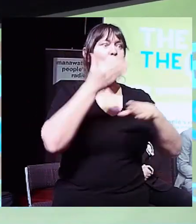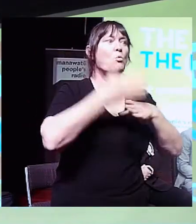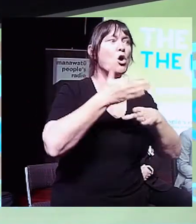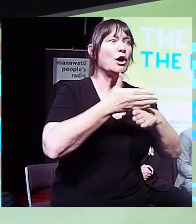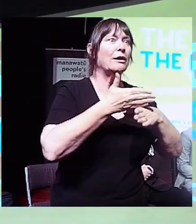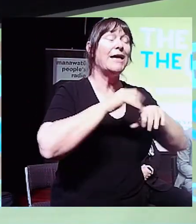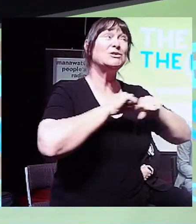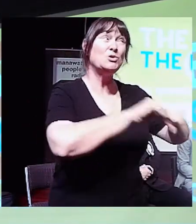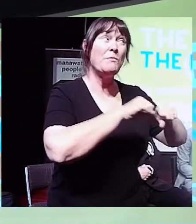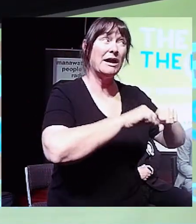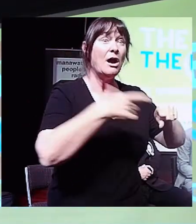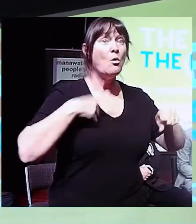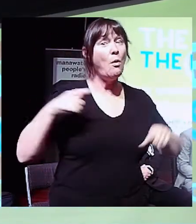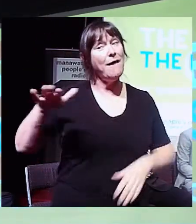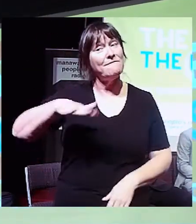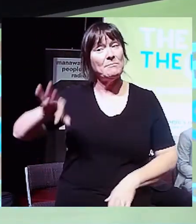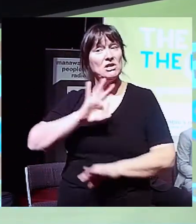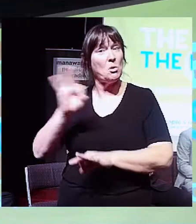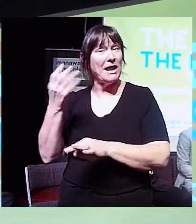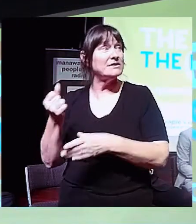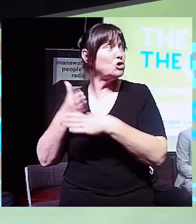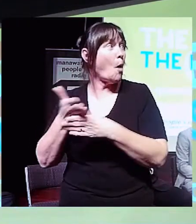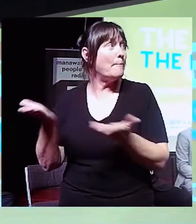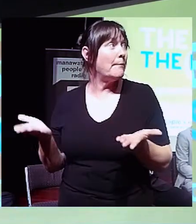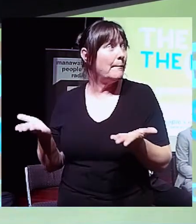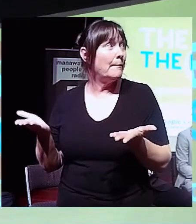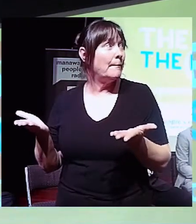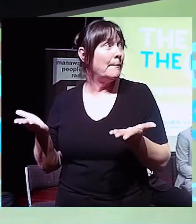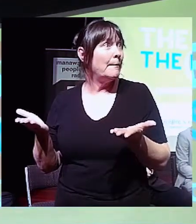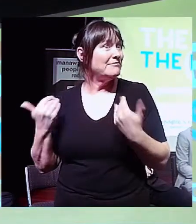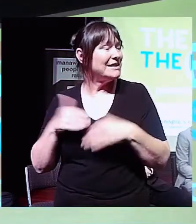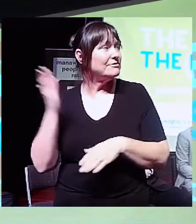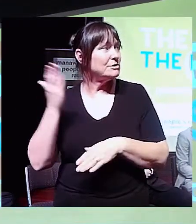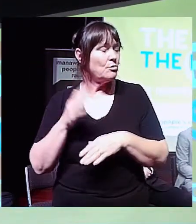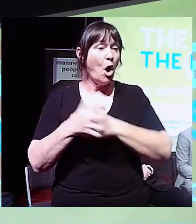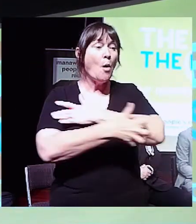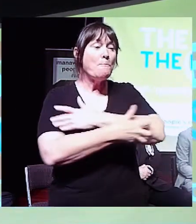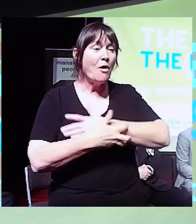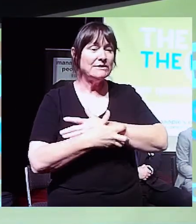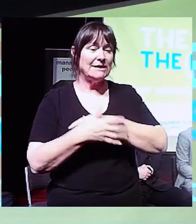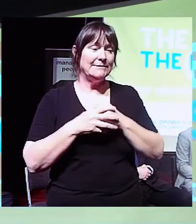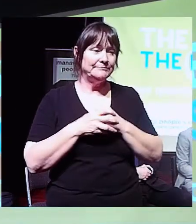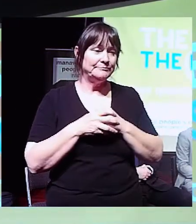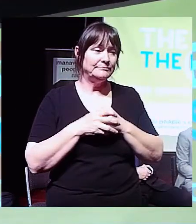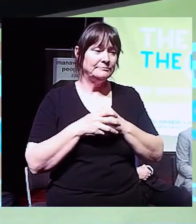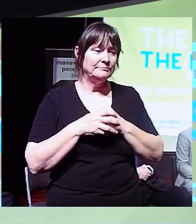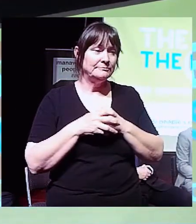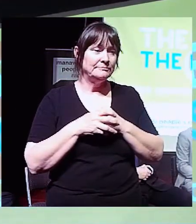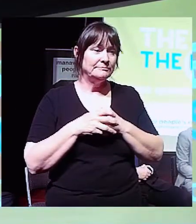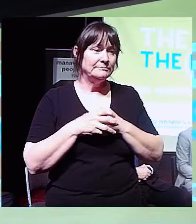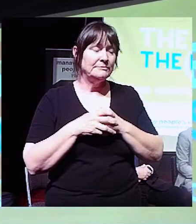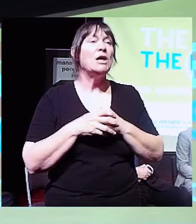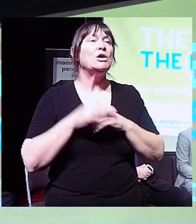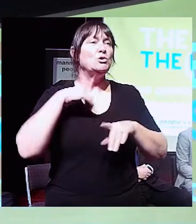the supermarkets because their families don't have jobs. Here's the thing about poverty. The way that you raise poverty is to put money into